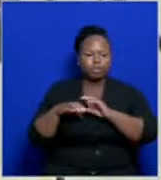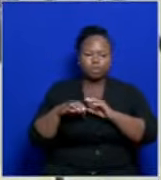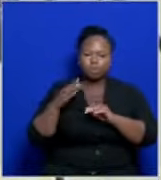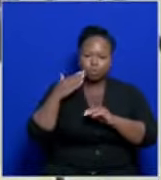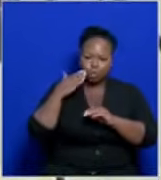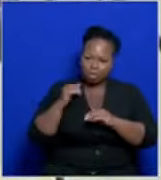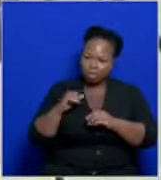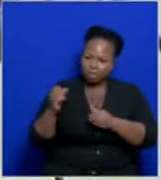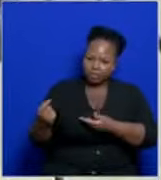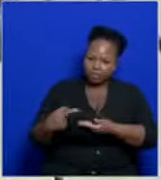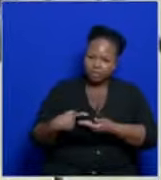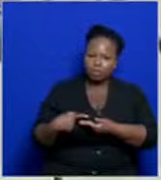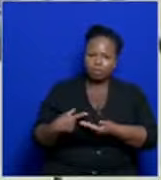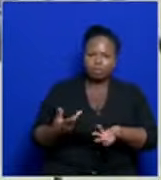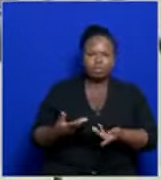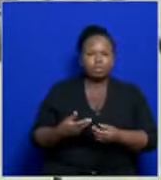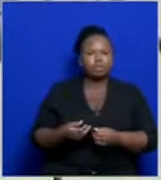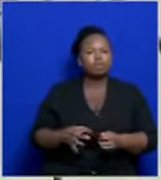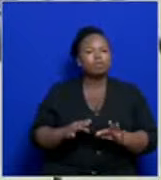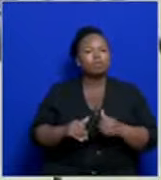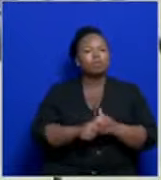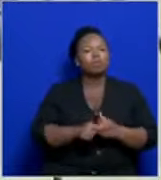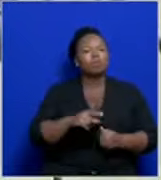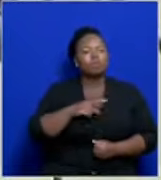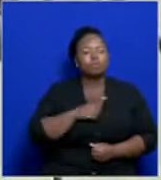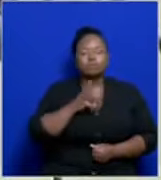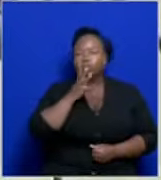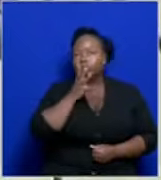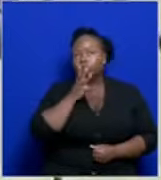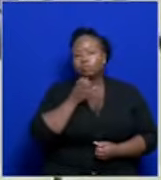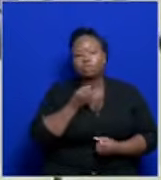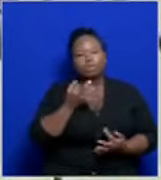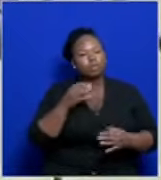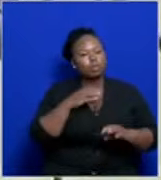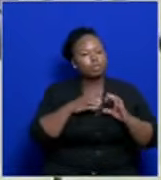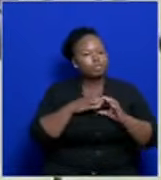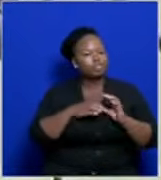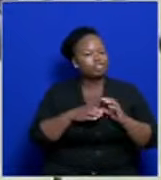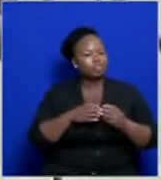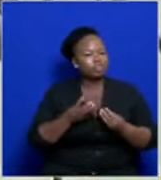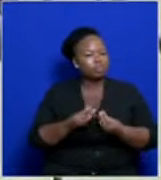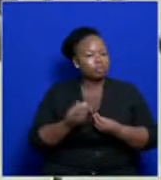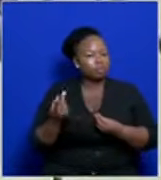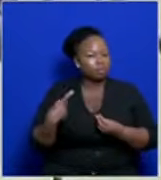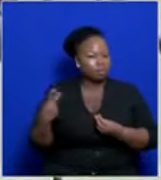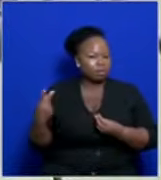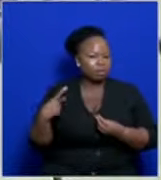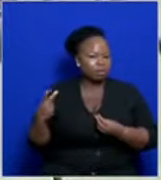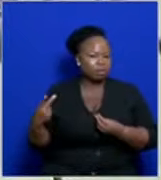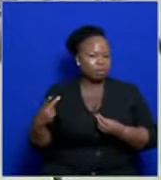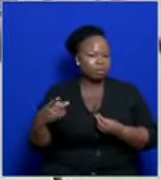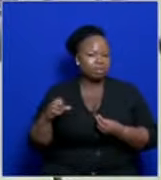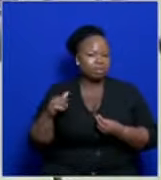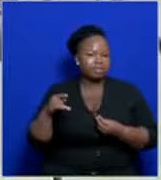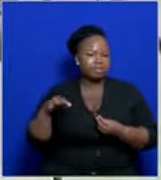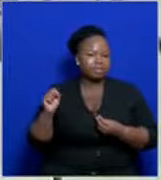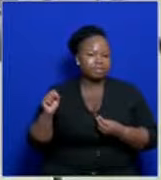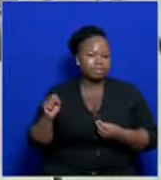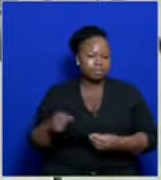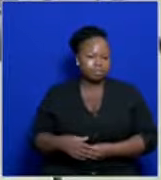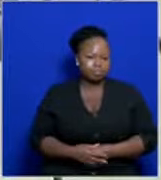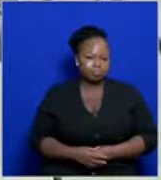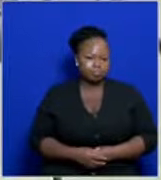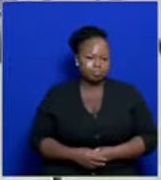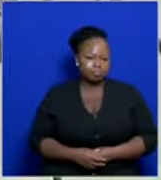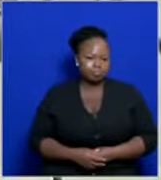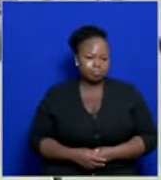because we had a lot of communication between me and him. If he had